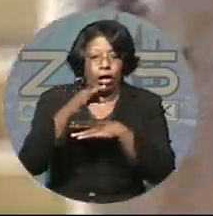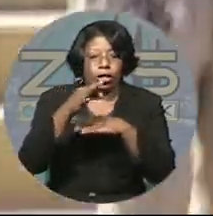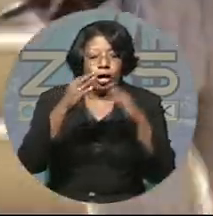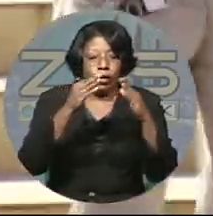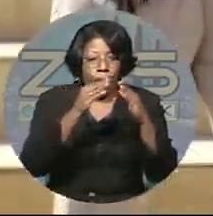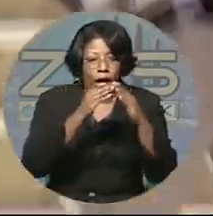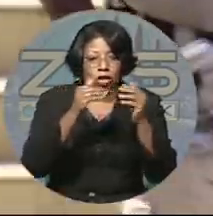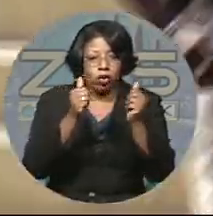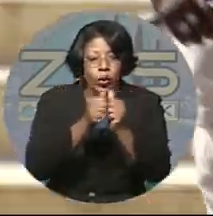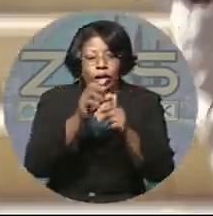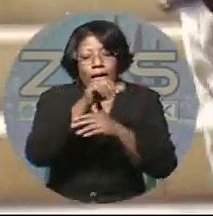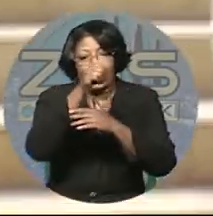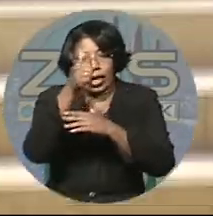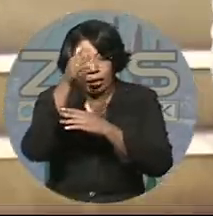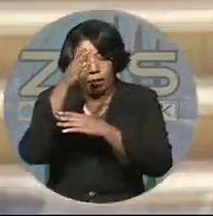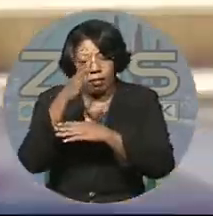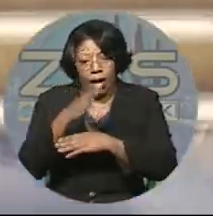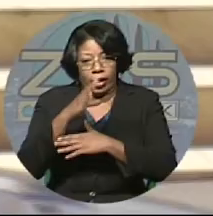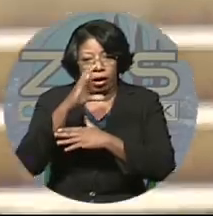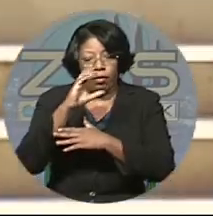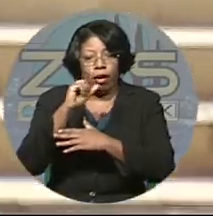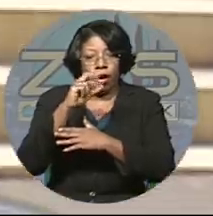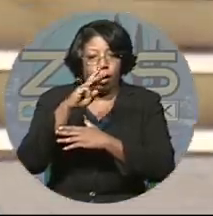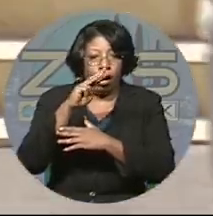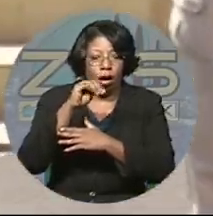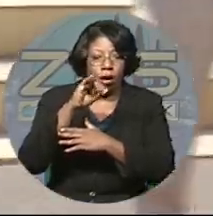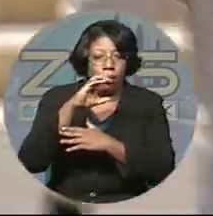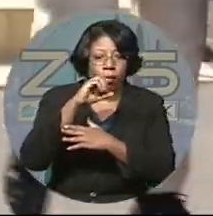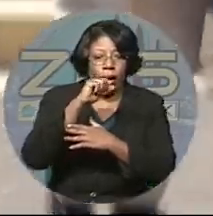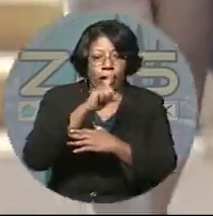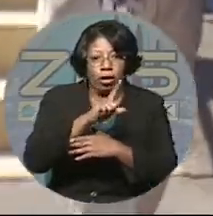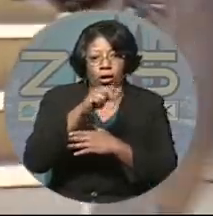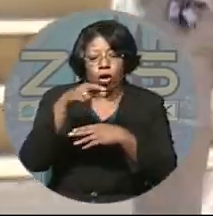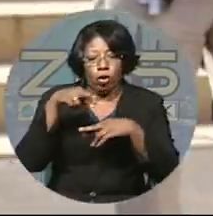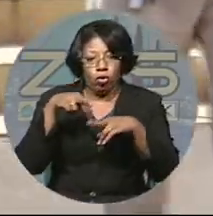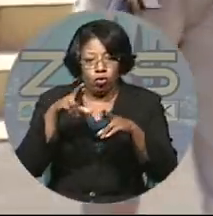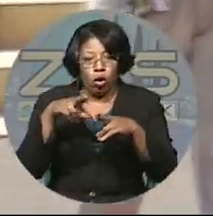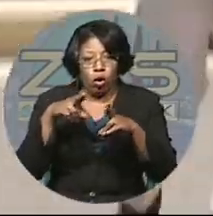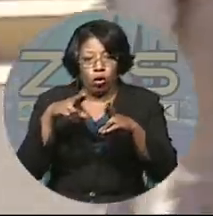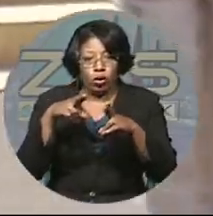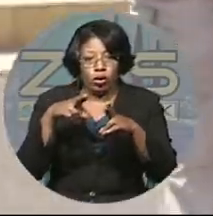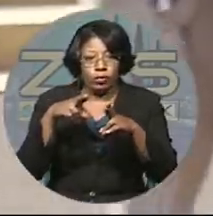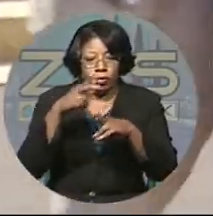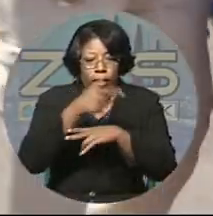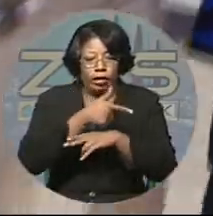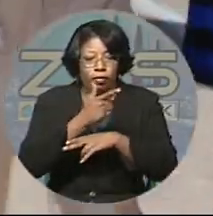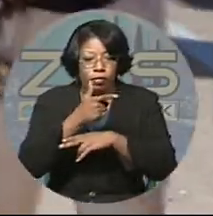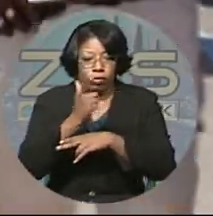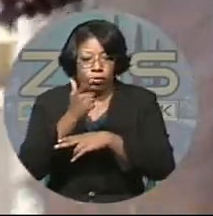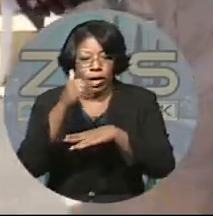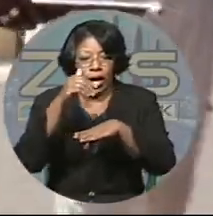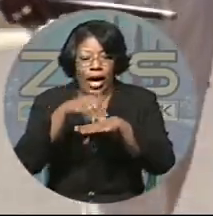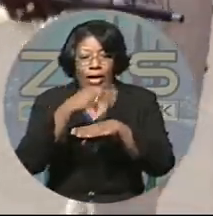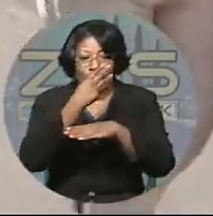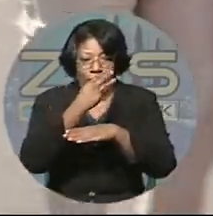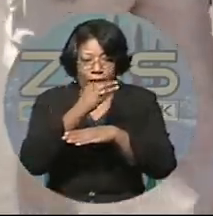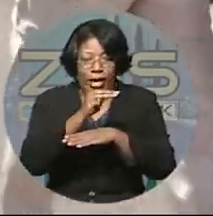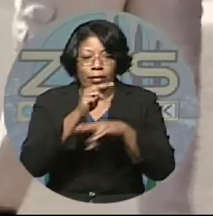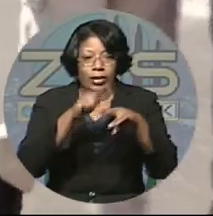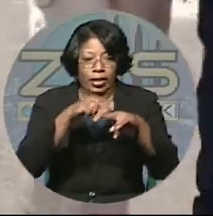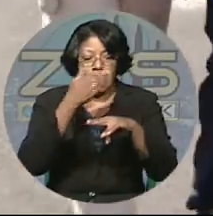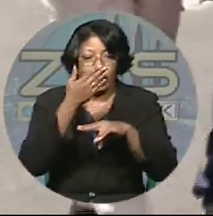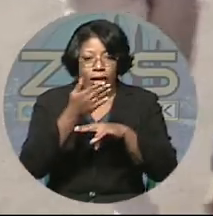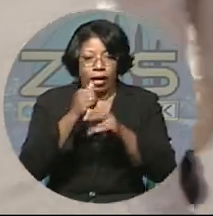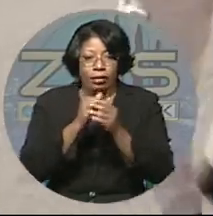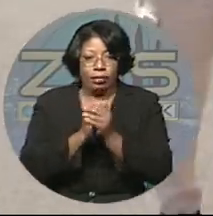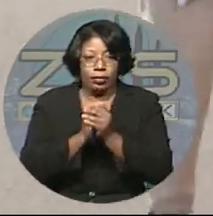man. This is off Carmichael Road, by the way. And a man armed with a handgun fired several shots at them. Ferguson died on the scene from his